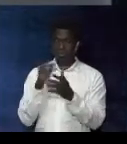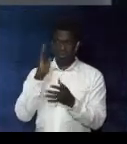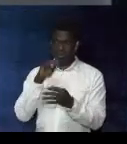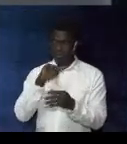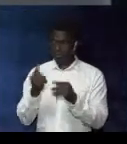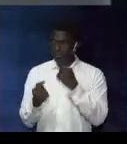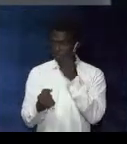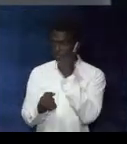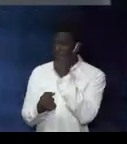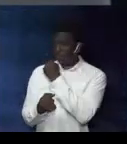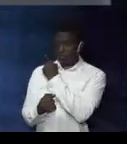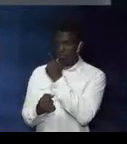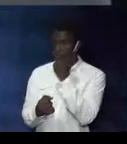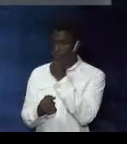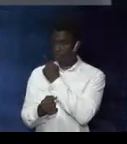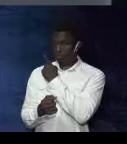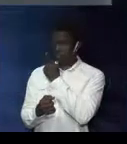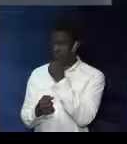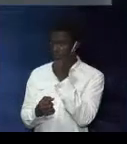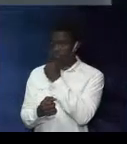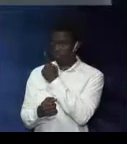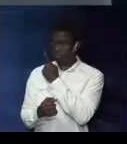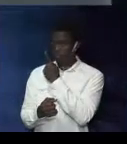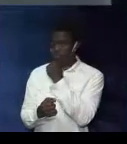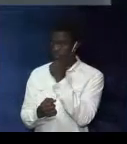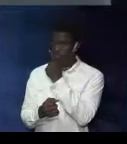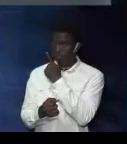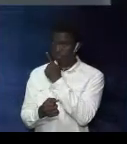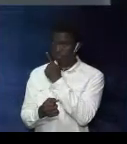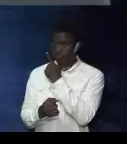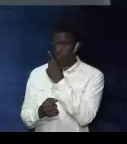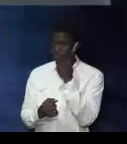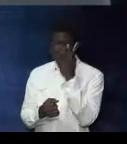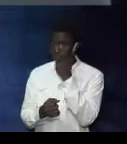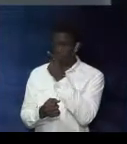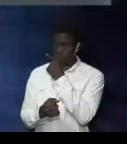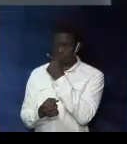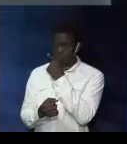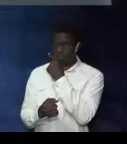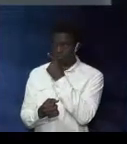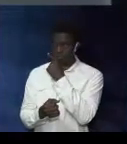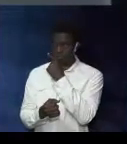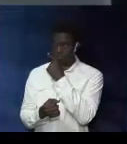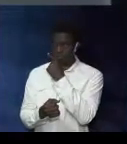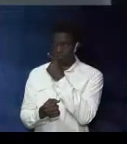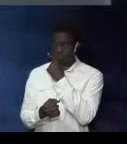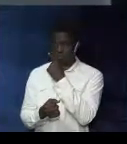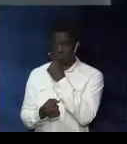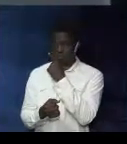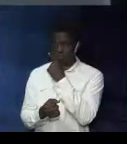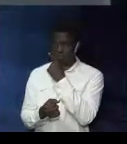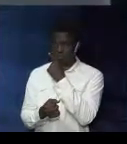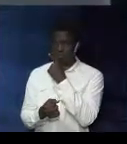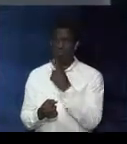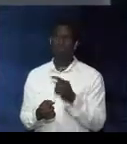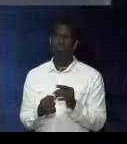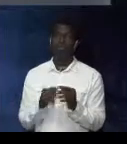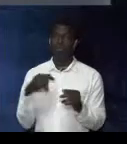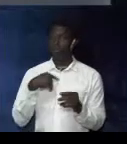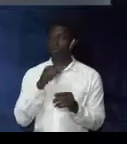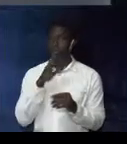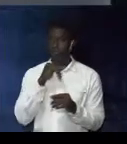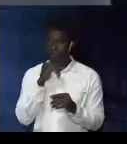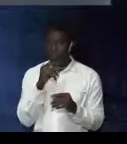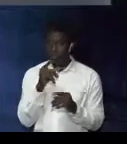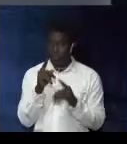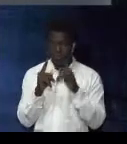one and this one. You remember interior opposite angles where you identify that with a U. Okay, so